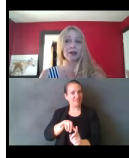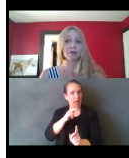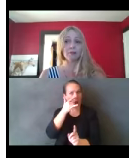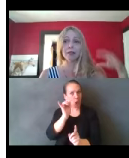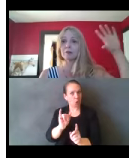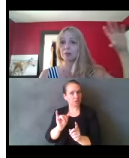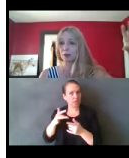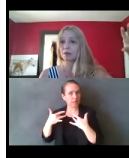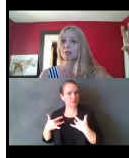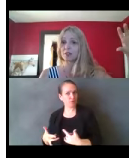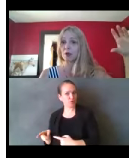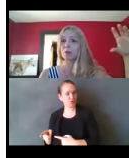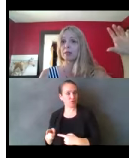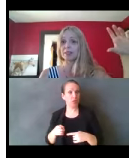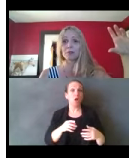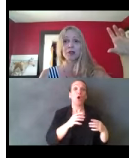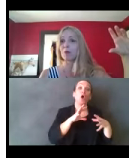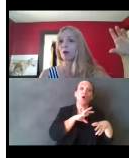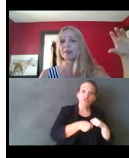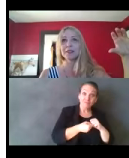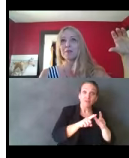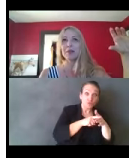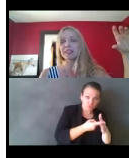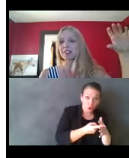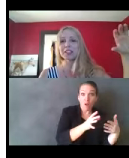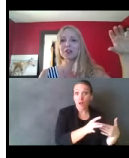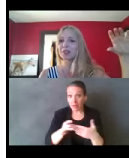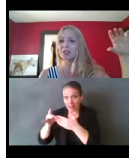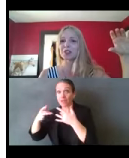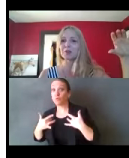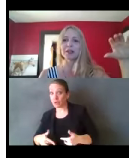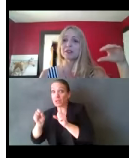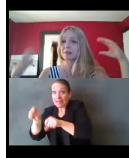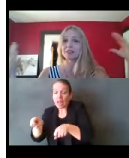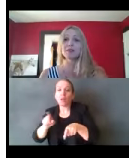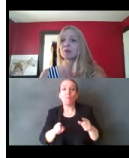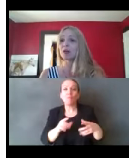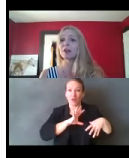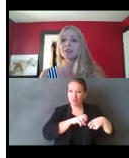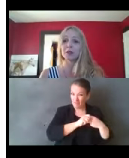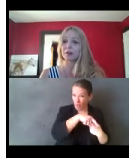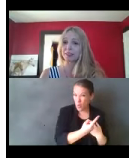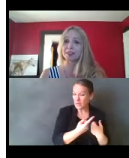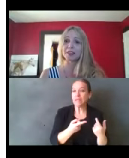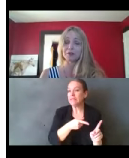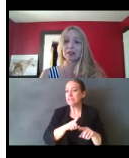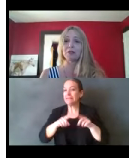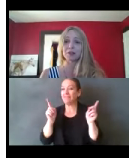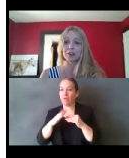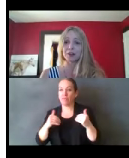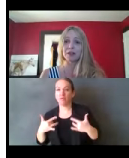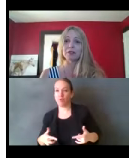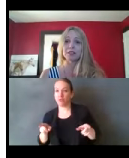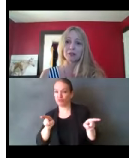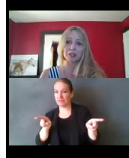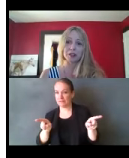lead there, but grief is its own piece, and we don't want to make it a clinical issue because it's something we all experience at different levels